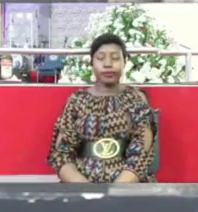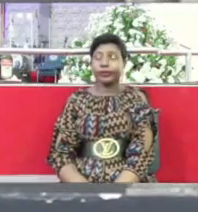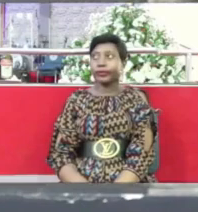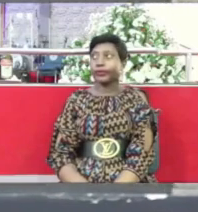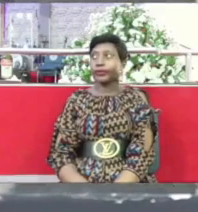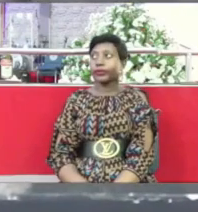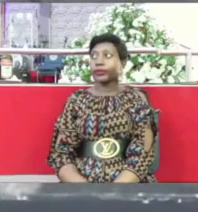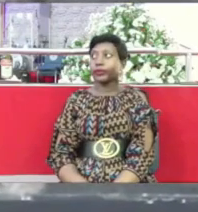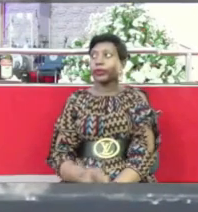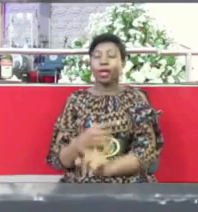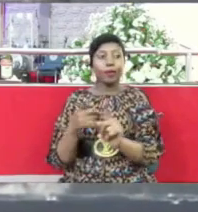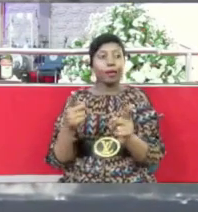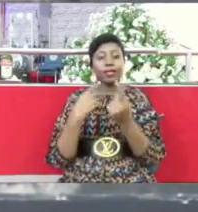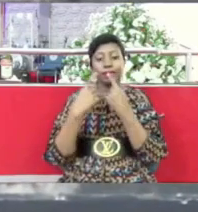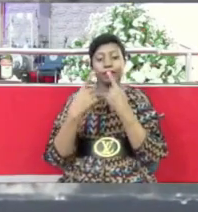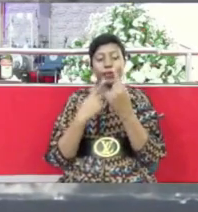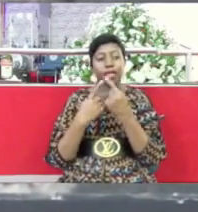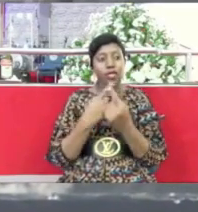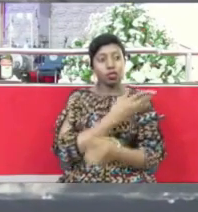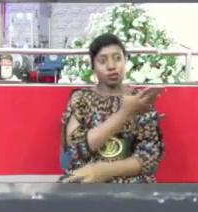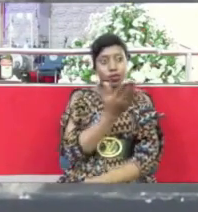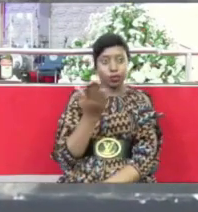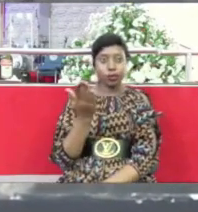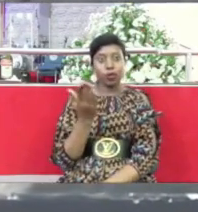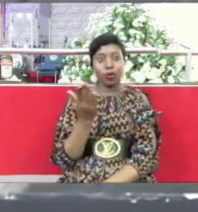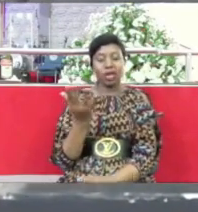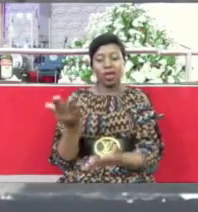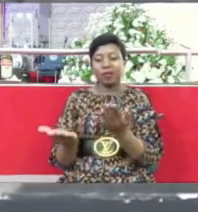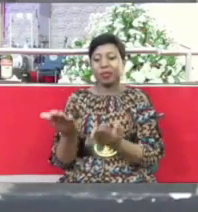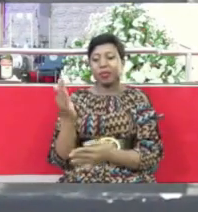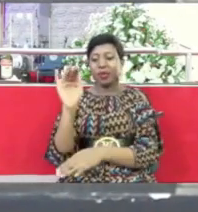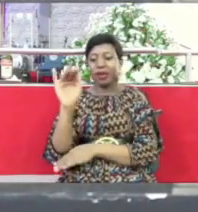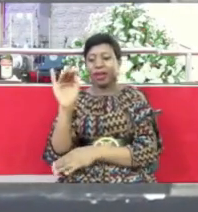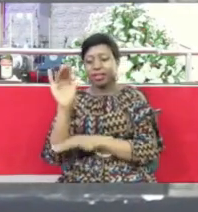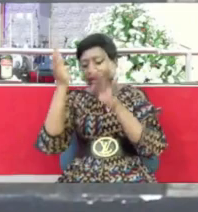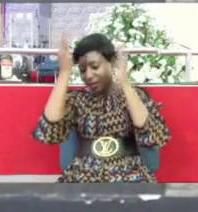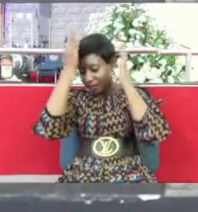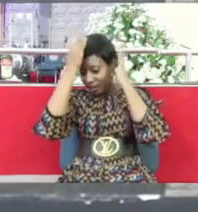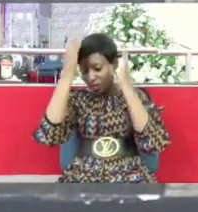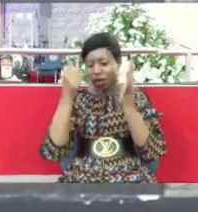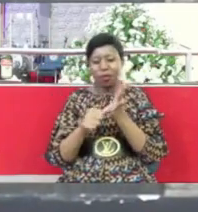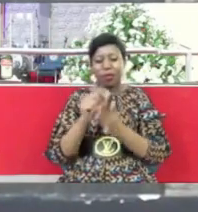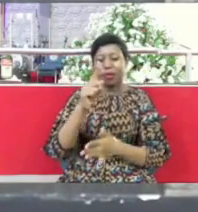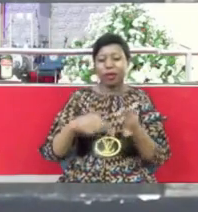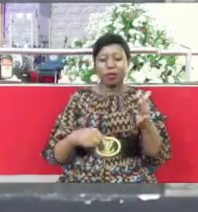But I'm speaking to you. Then you are asking, Bishop, then what is the problem when I get